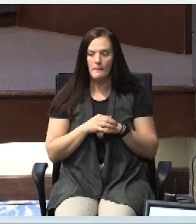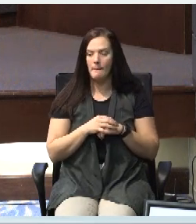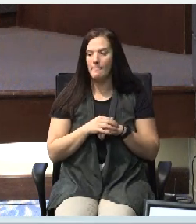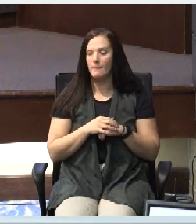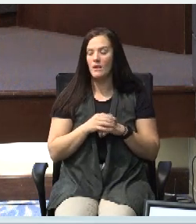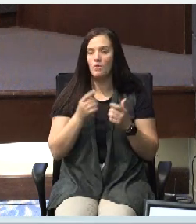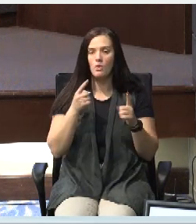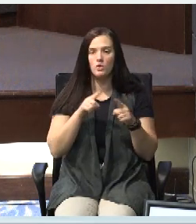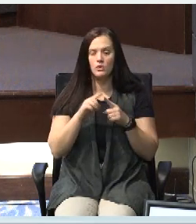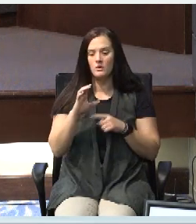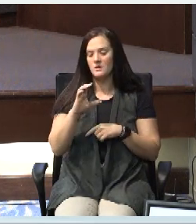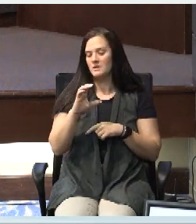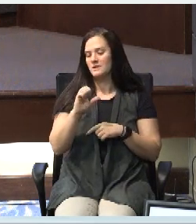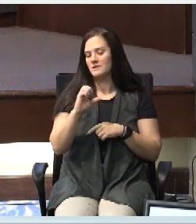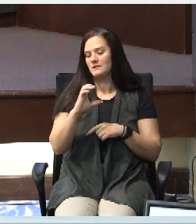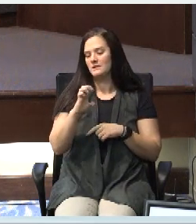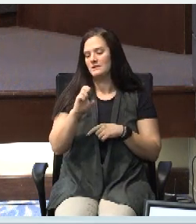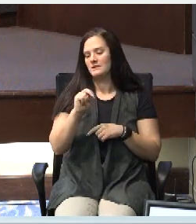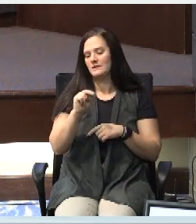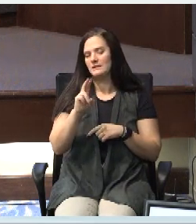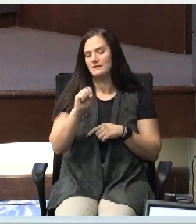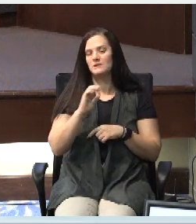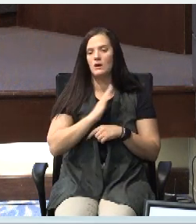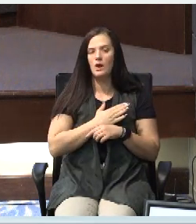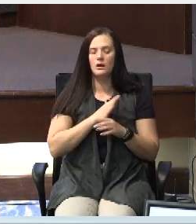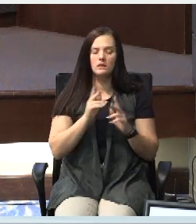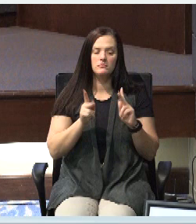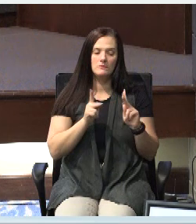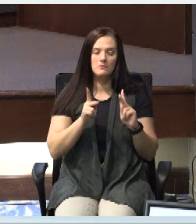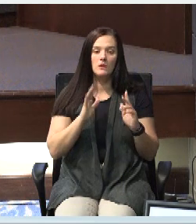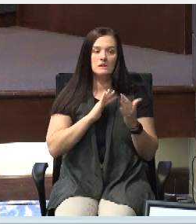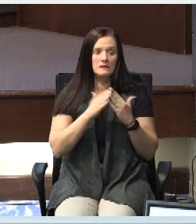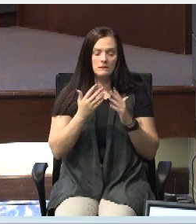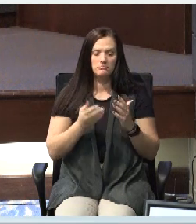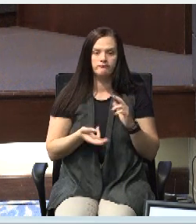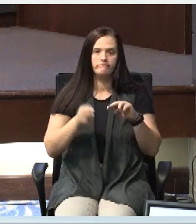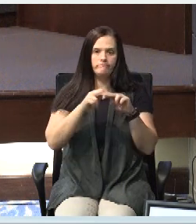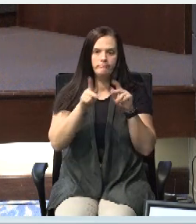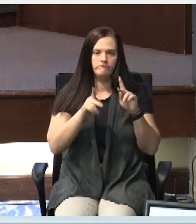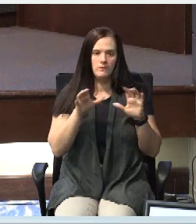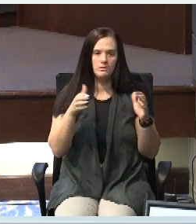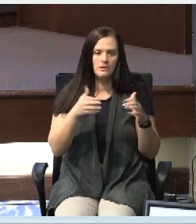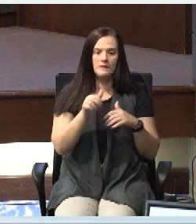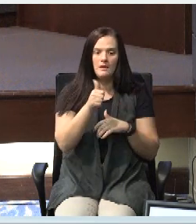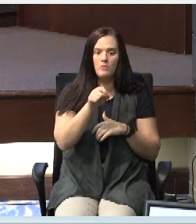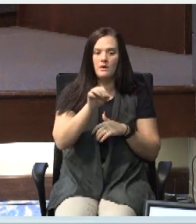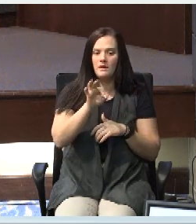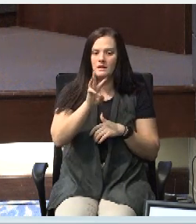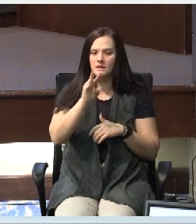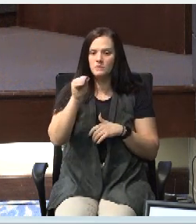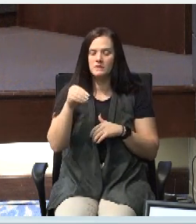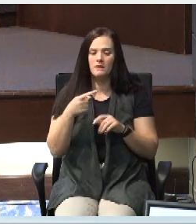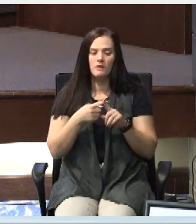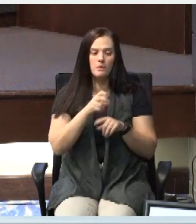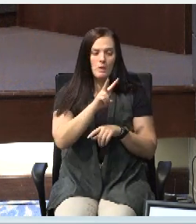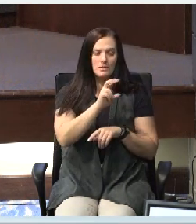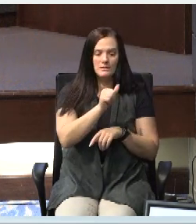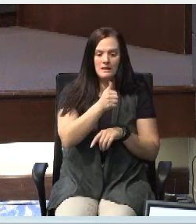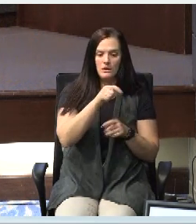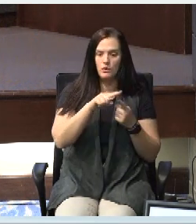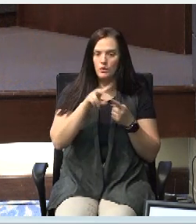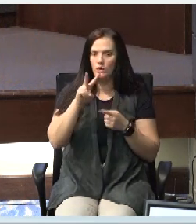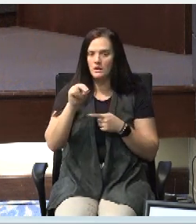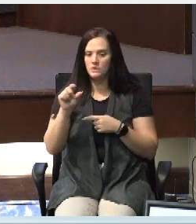According to census data, our city has experienced a population increase of 10.96% from 2010 to